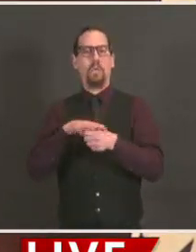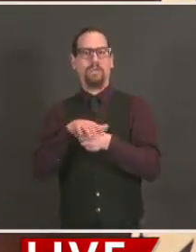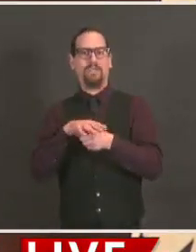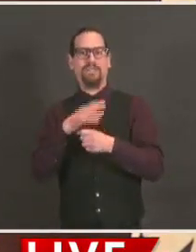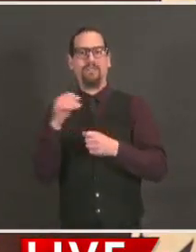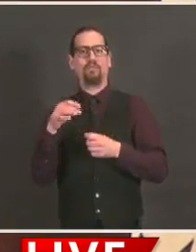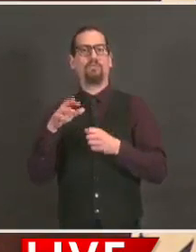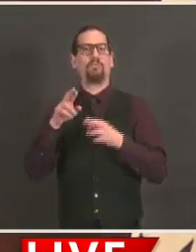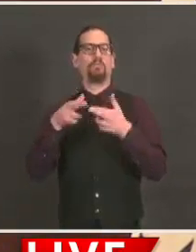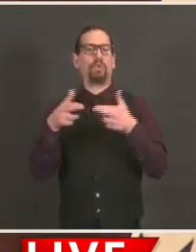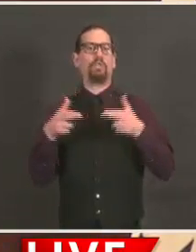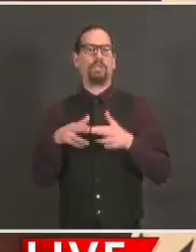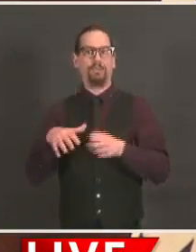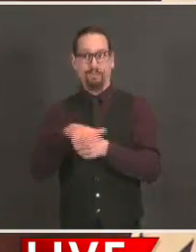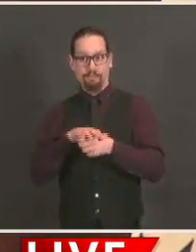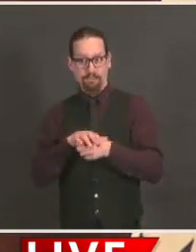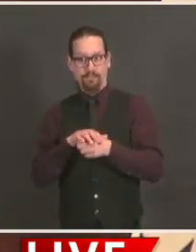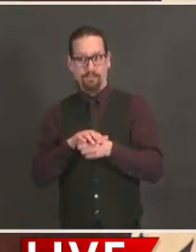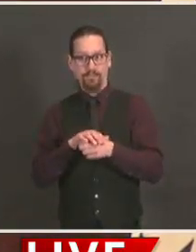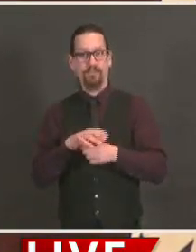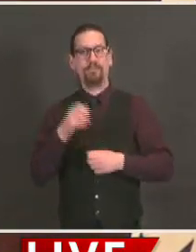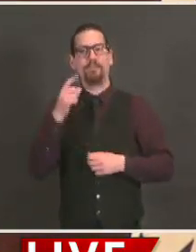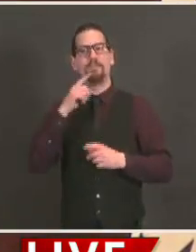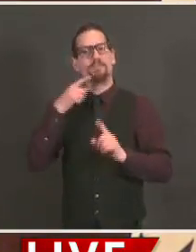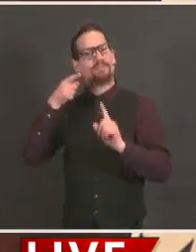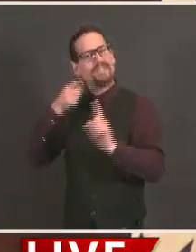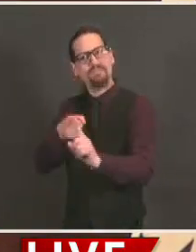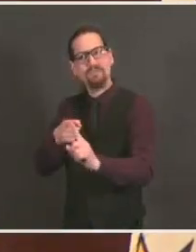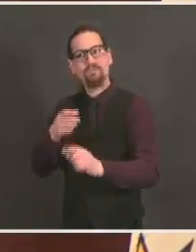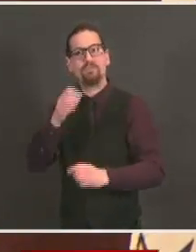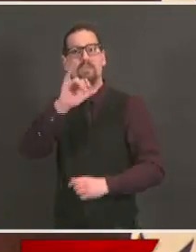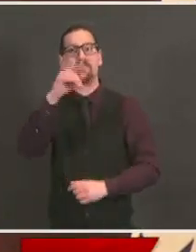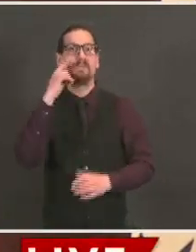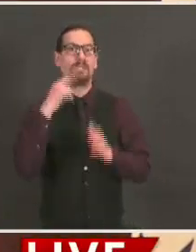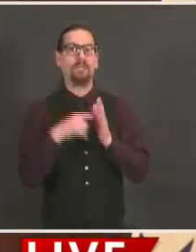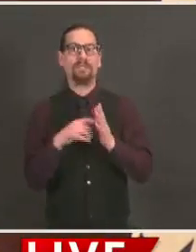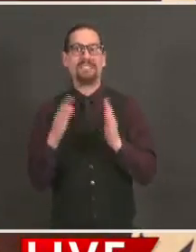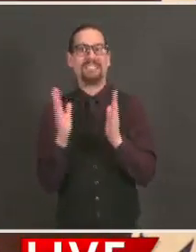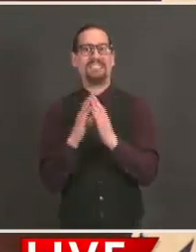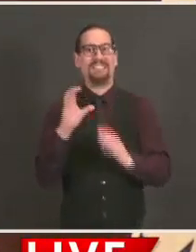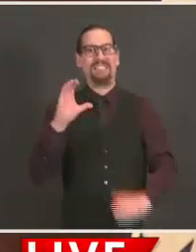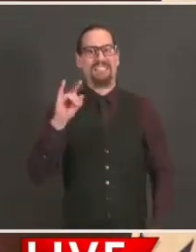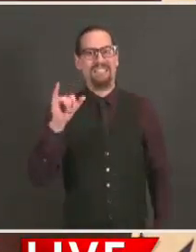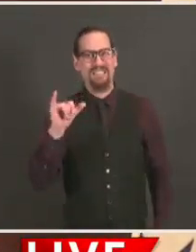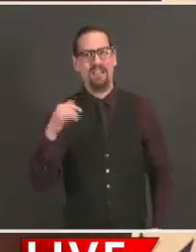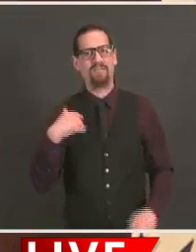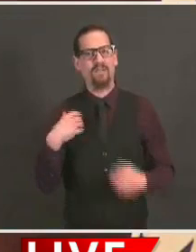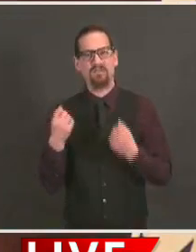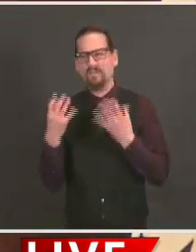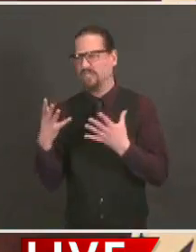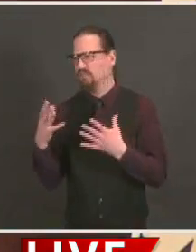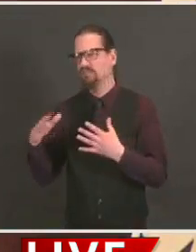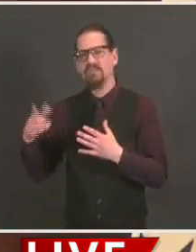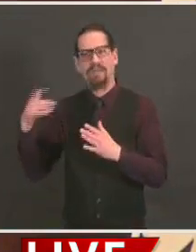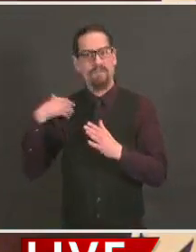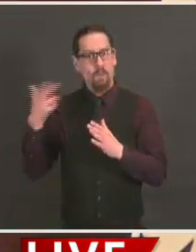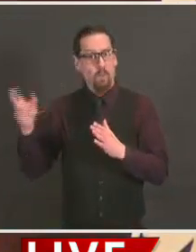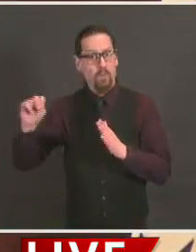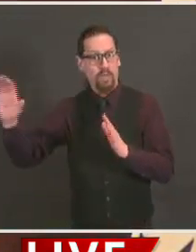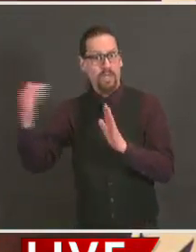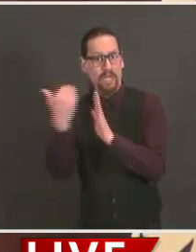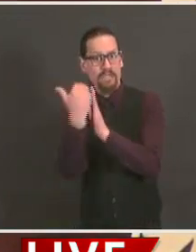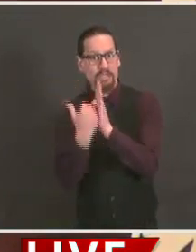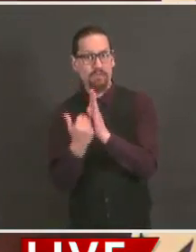For example, many cities and towns have their own lists of people to contact. They will still use those